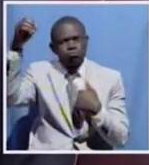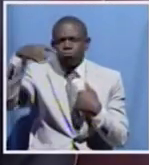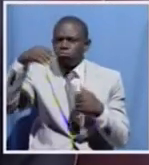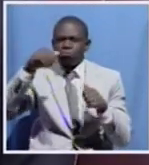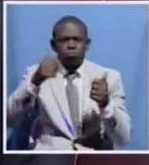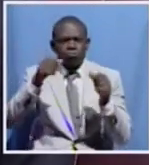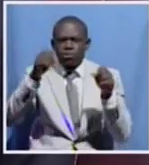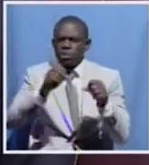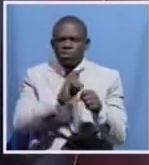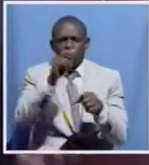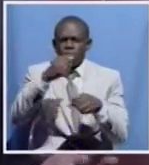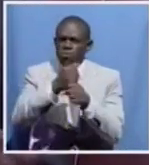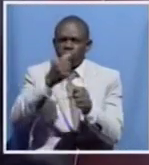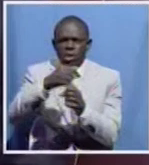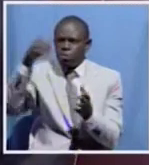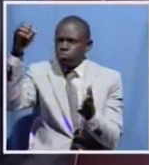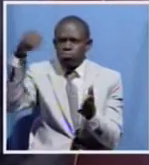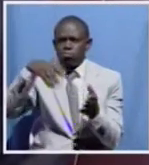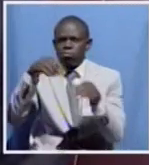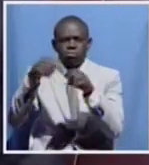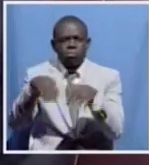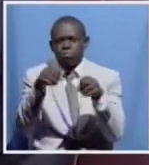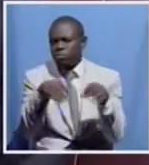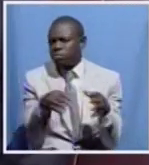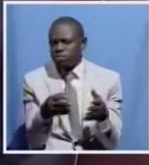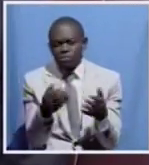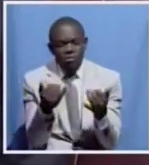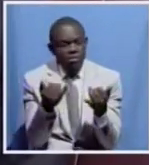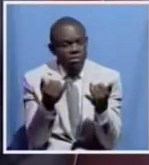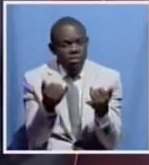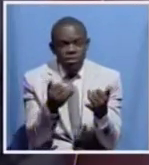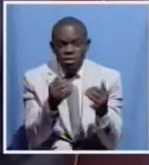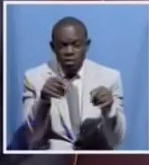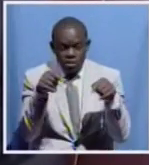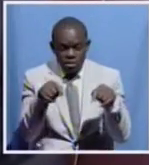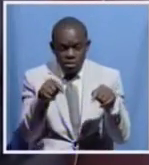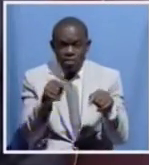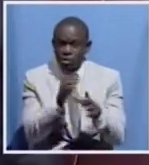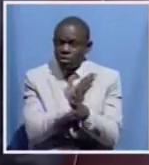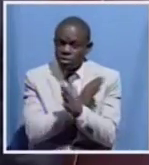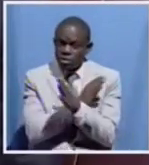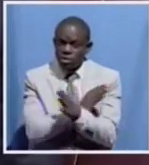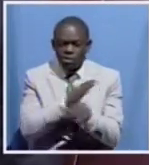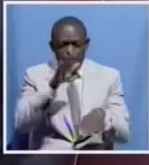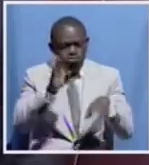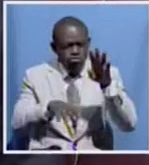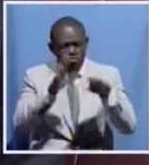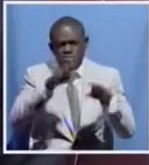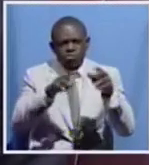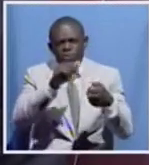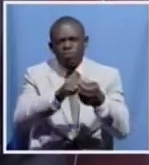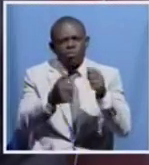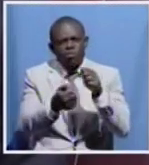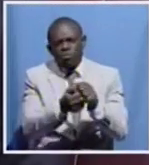time because of the climatic change that is going on right now in our part of the region and many other parts. You're talking